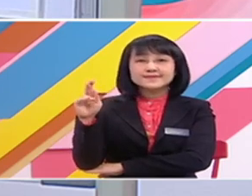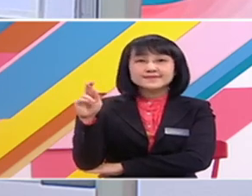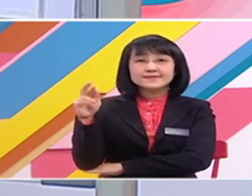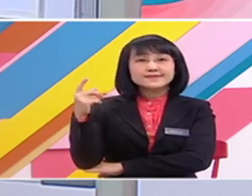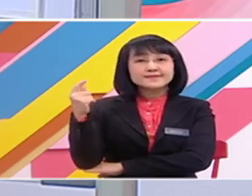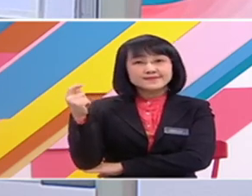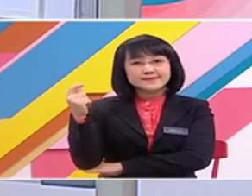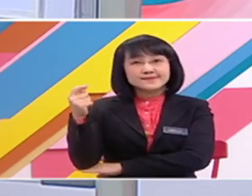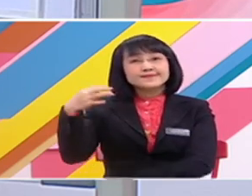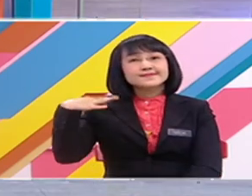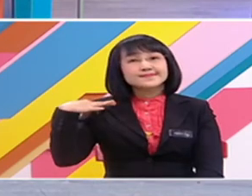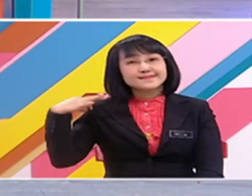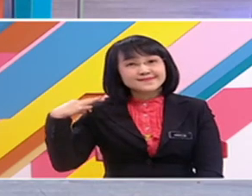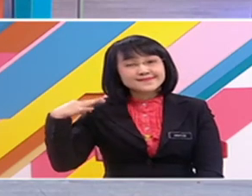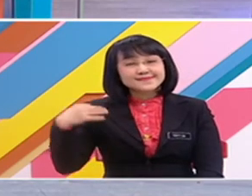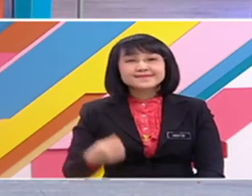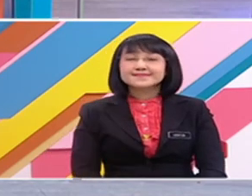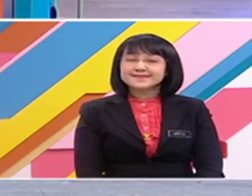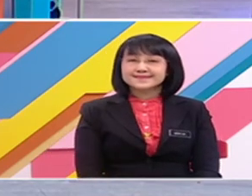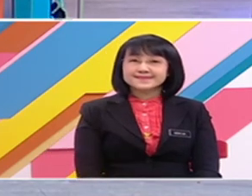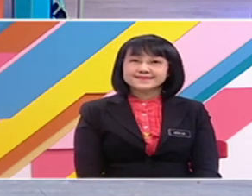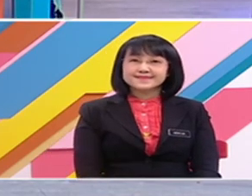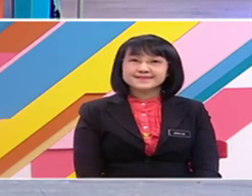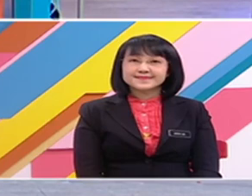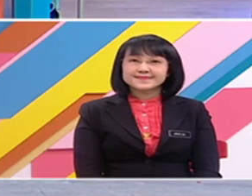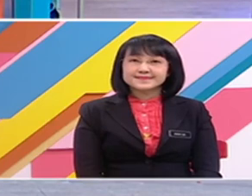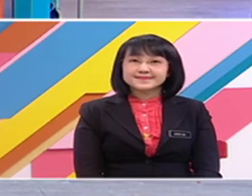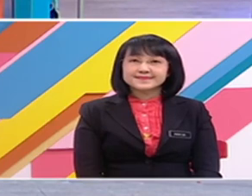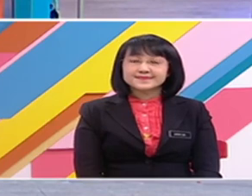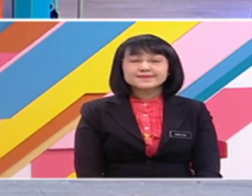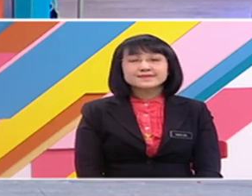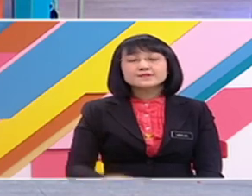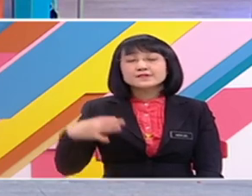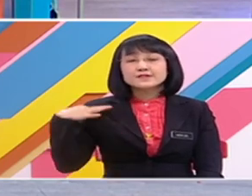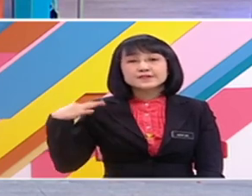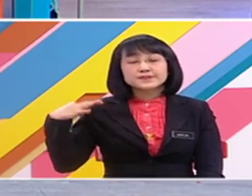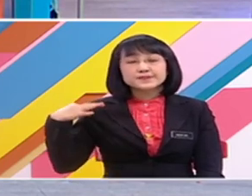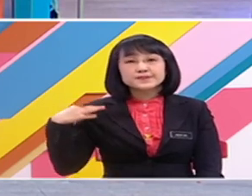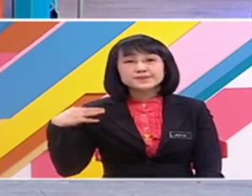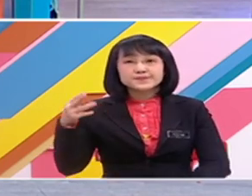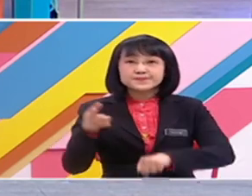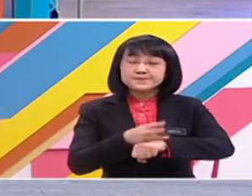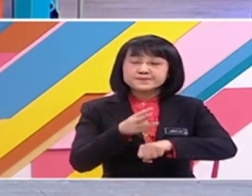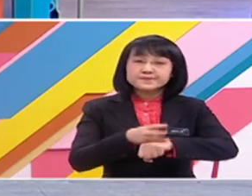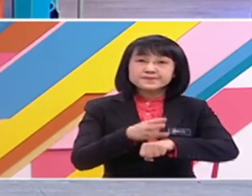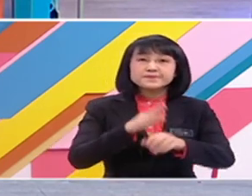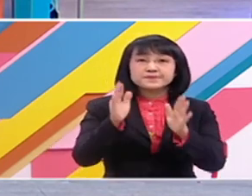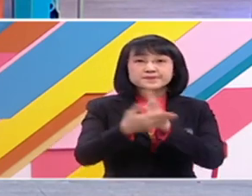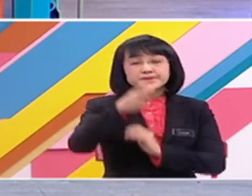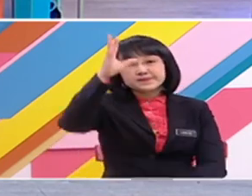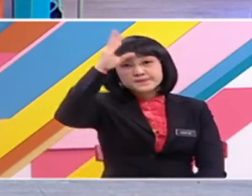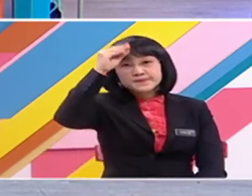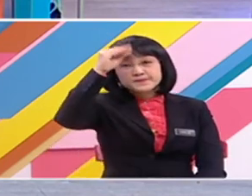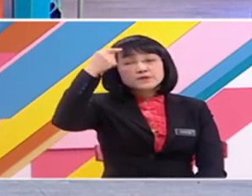T, shirt. Mm-hmm. All right. Okay. Shirt is usually wear by a boys for their